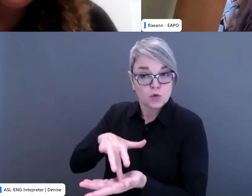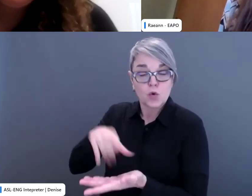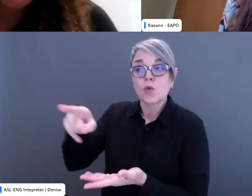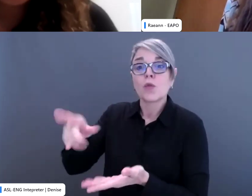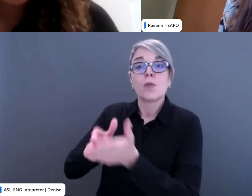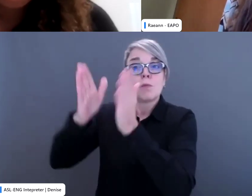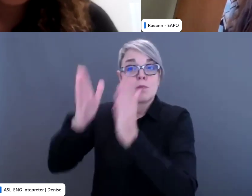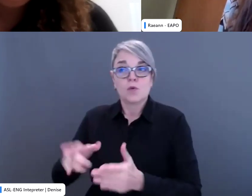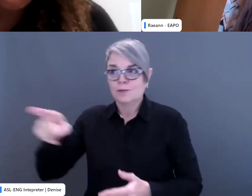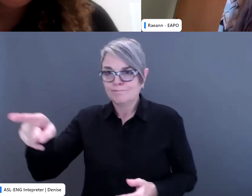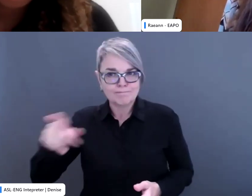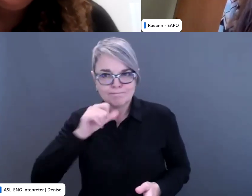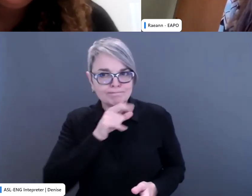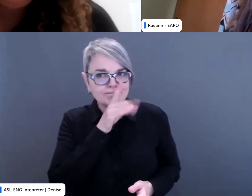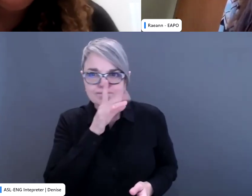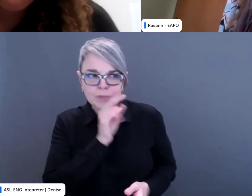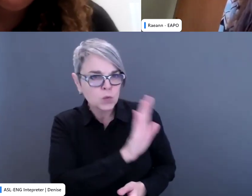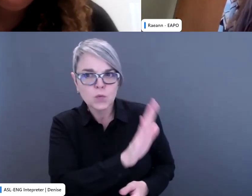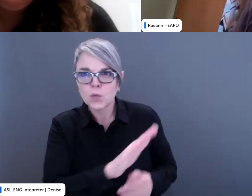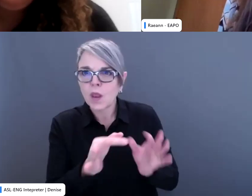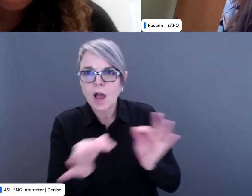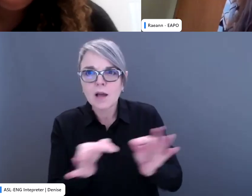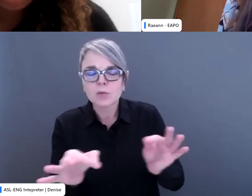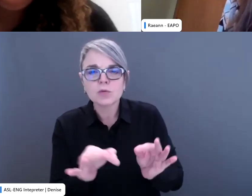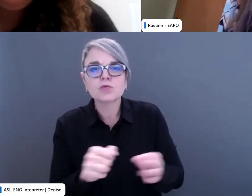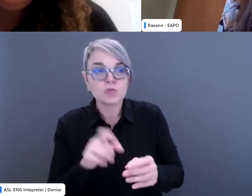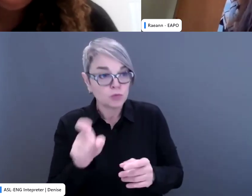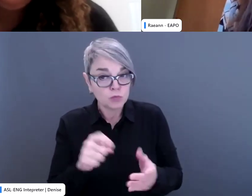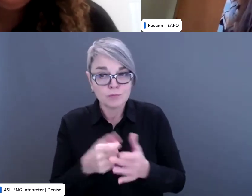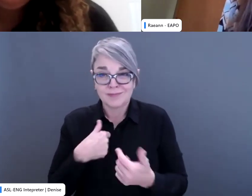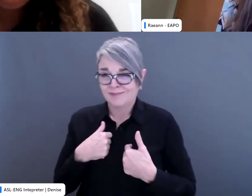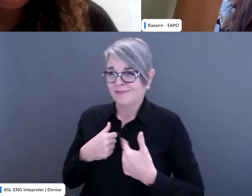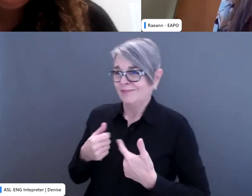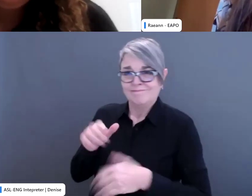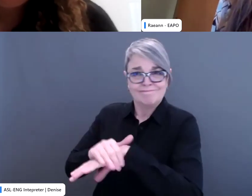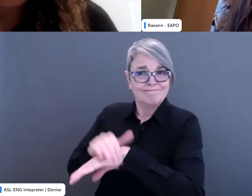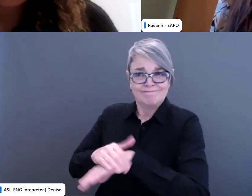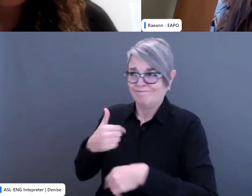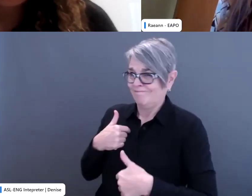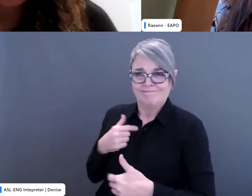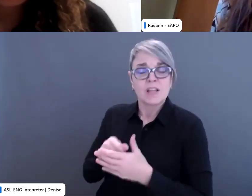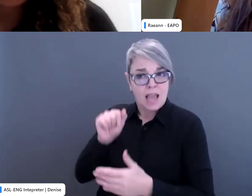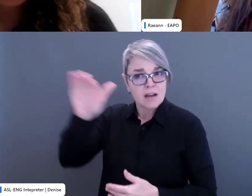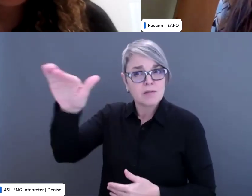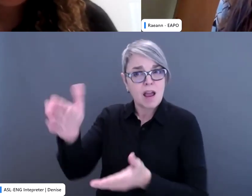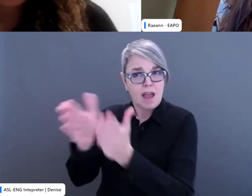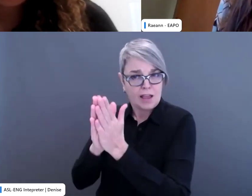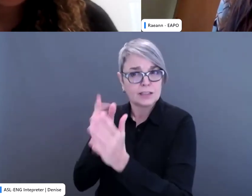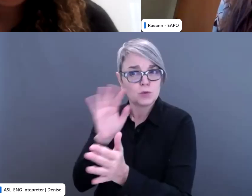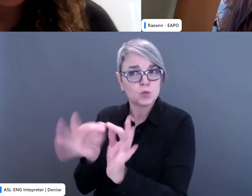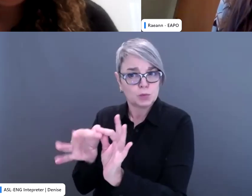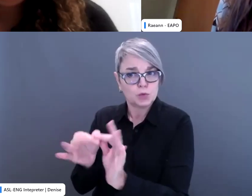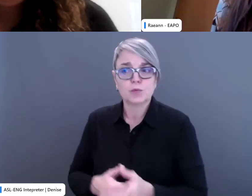or a translator, you can absolutely ask for one. Great, thank you. Yeah. There was a question more specifically